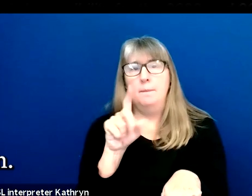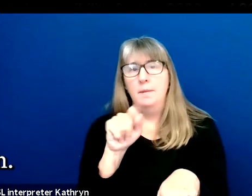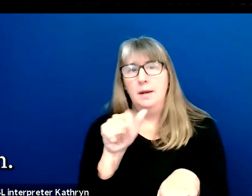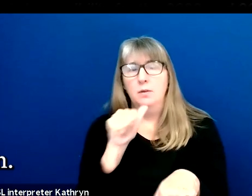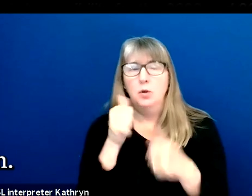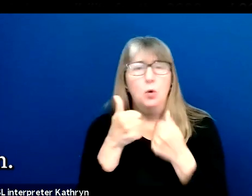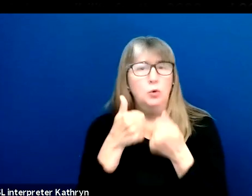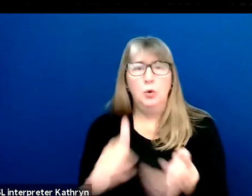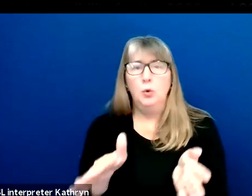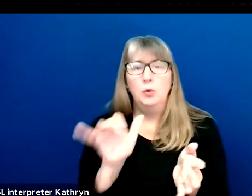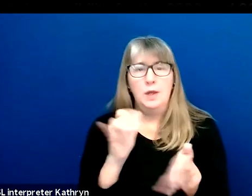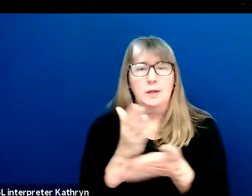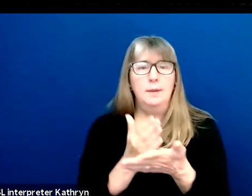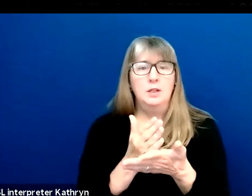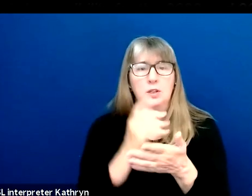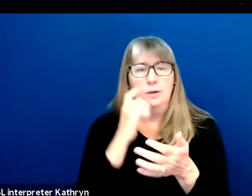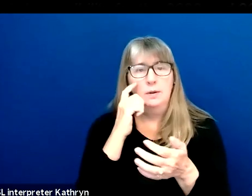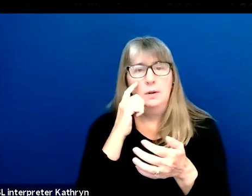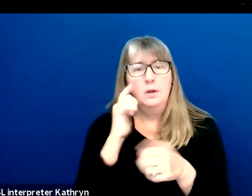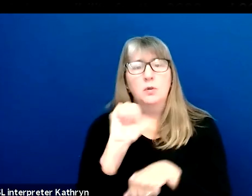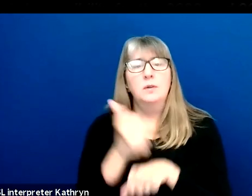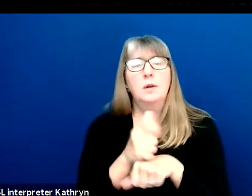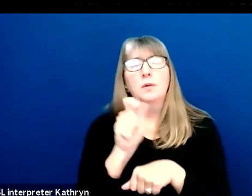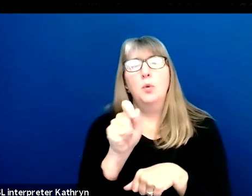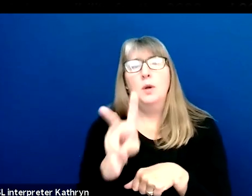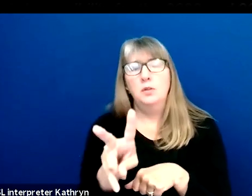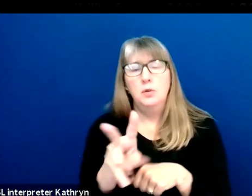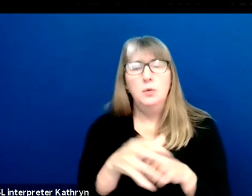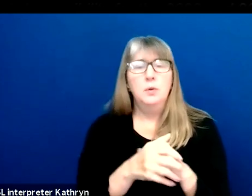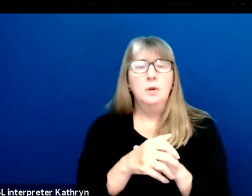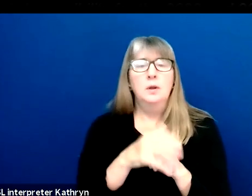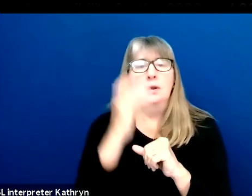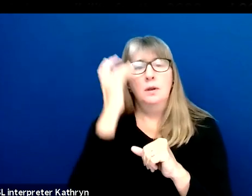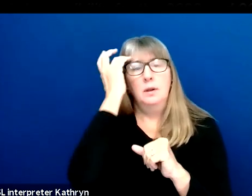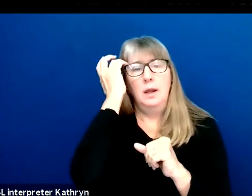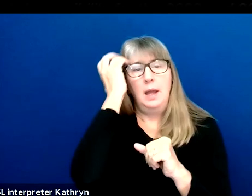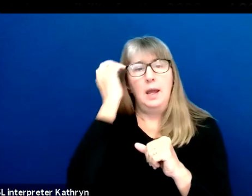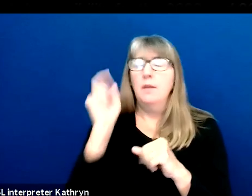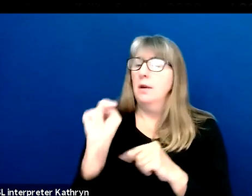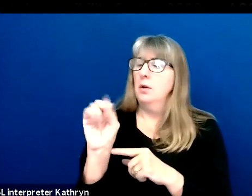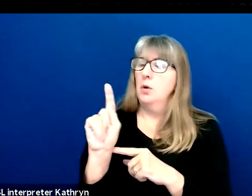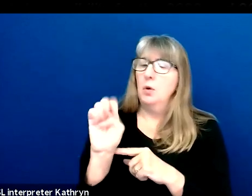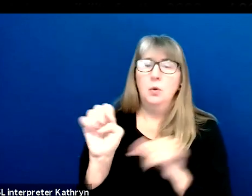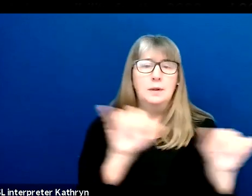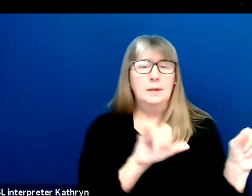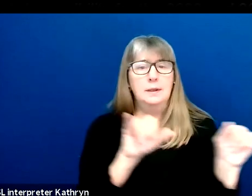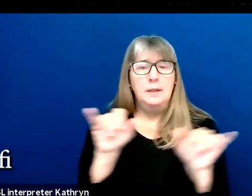lose that dimension. So I set that to 0.2 seconds, and then the note duration, every note plays for the same